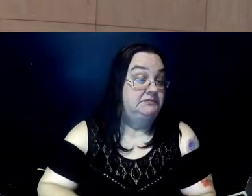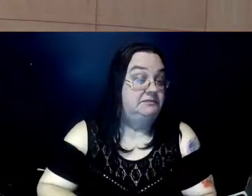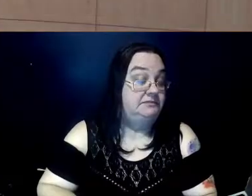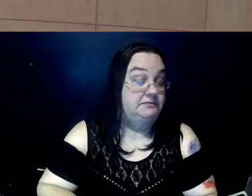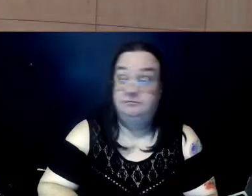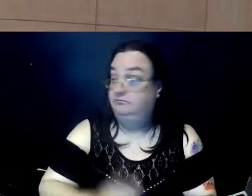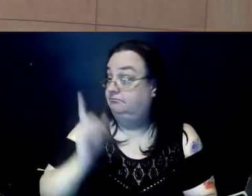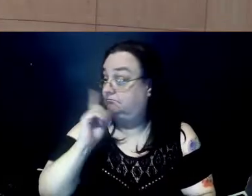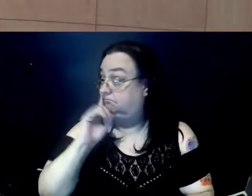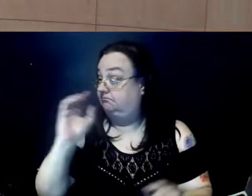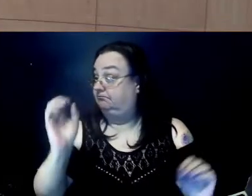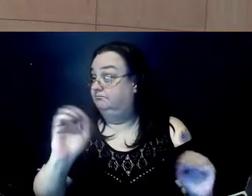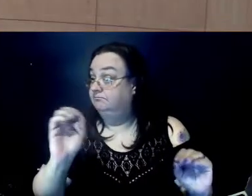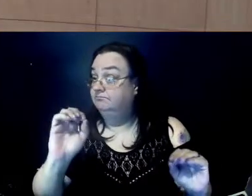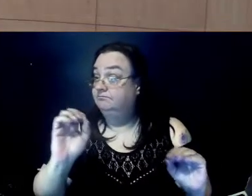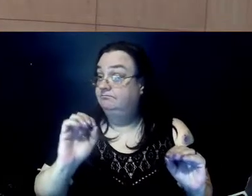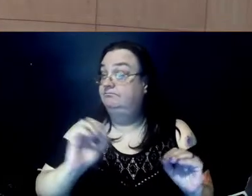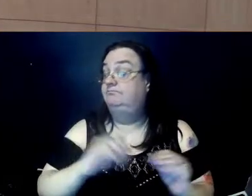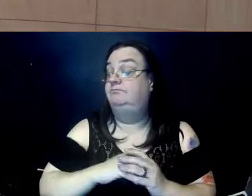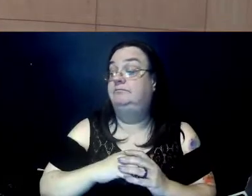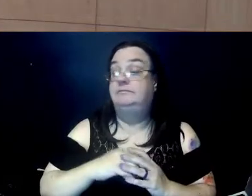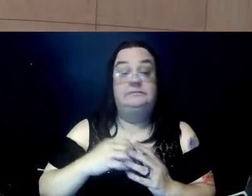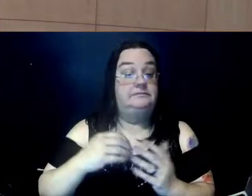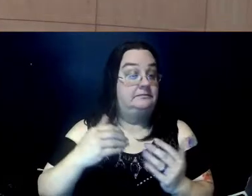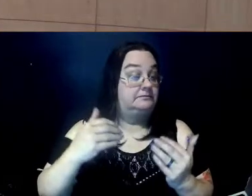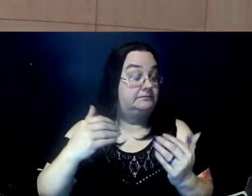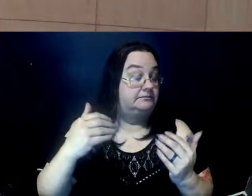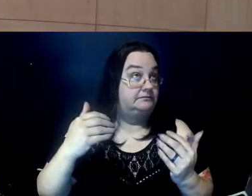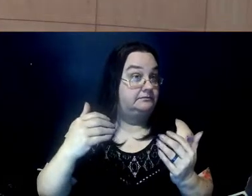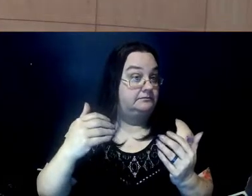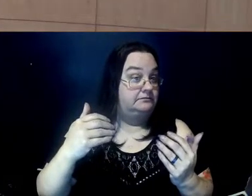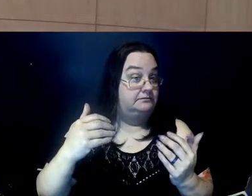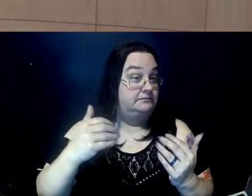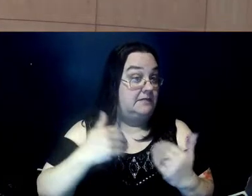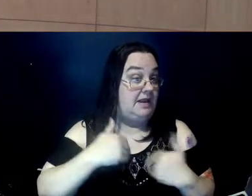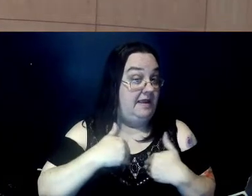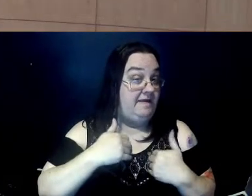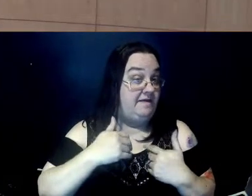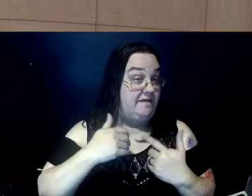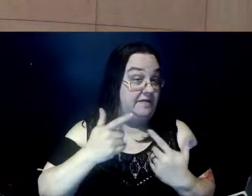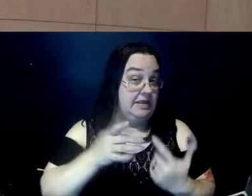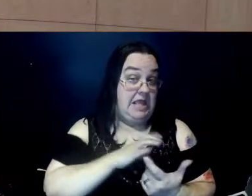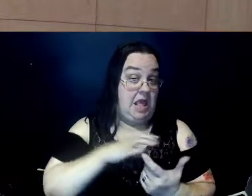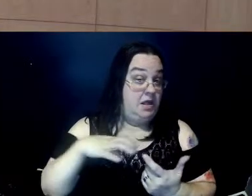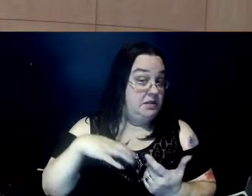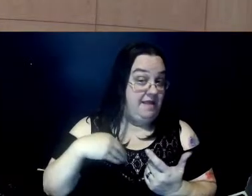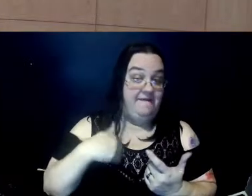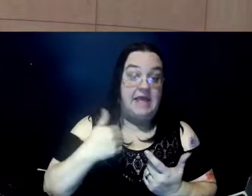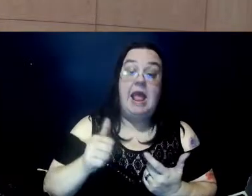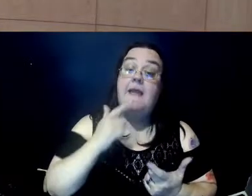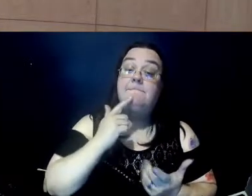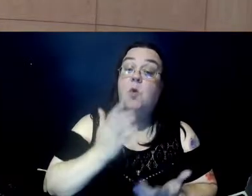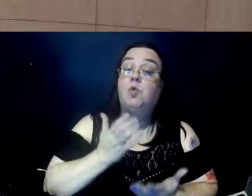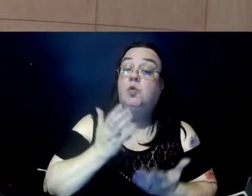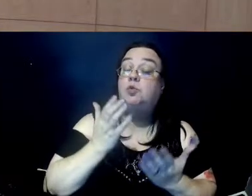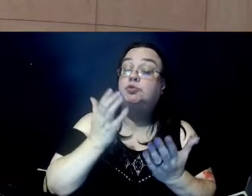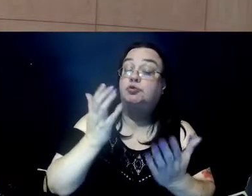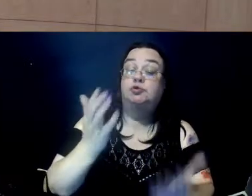Hearing none, is there a motion from the council